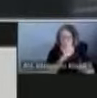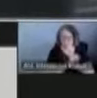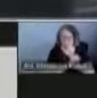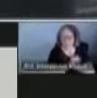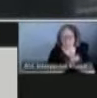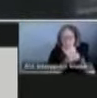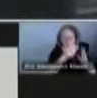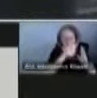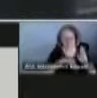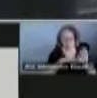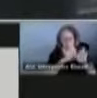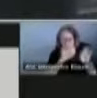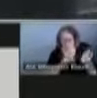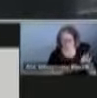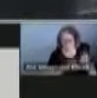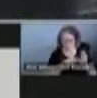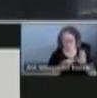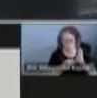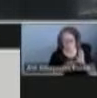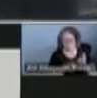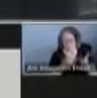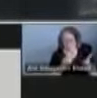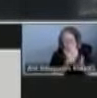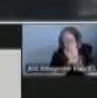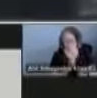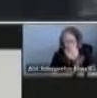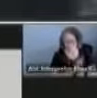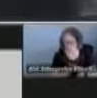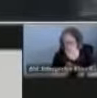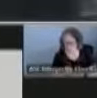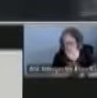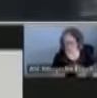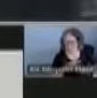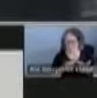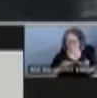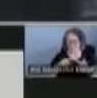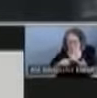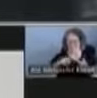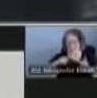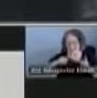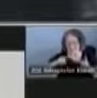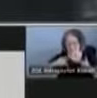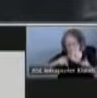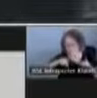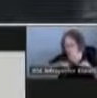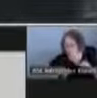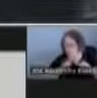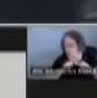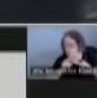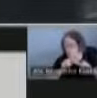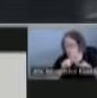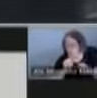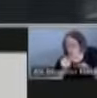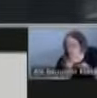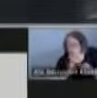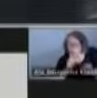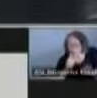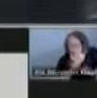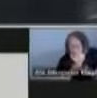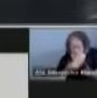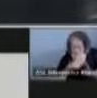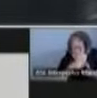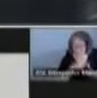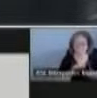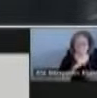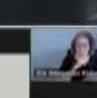that's presented, and then they go and get a second check with a coworker to verify that that document, again, is legitimate, not fraudulent, and that